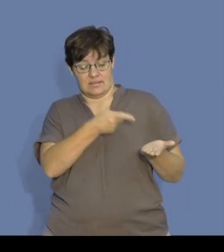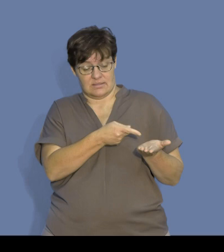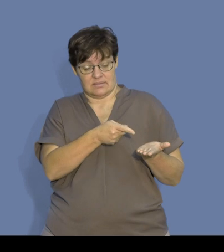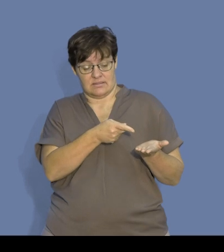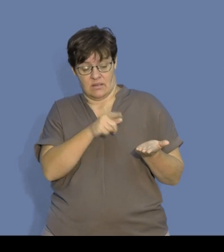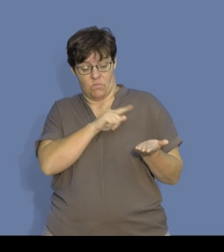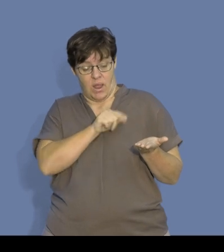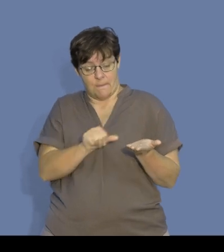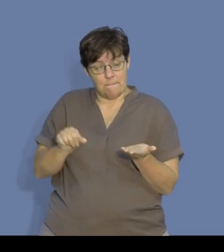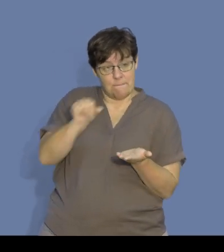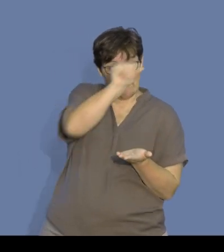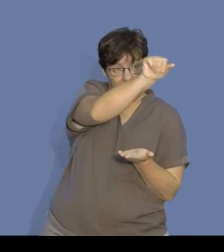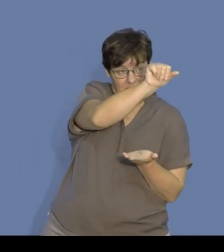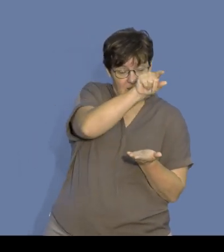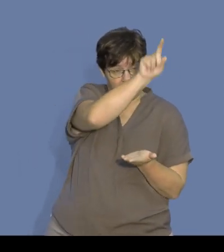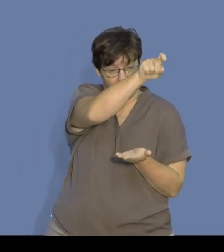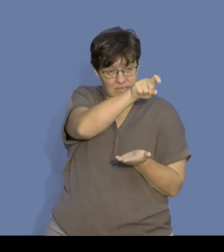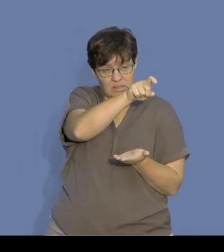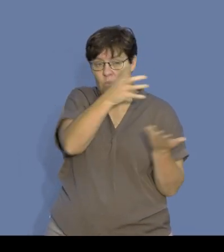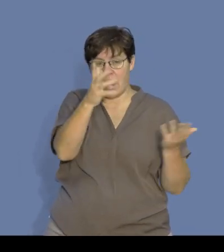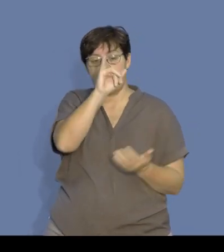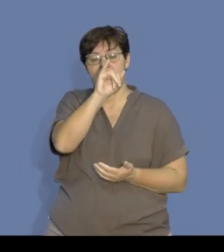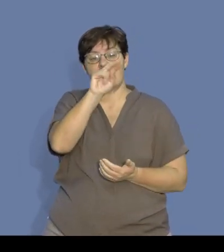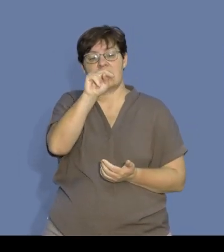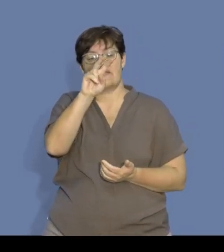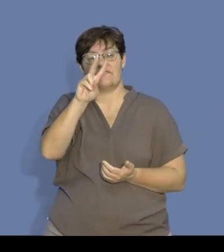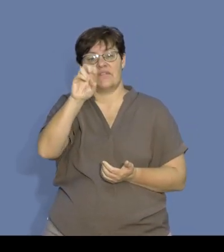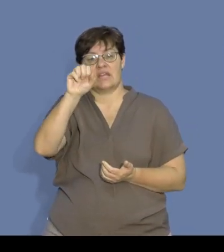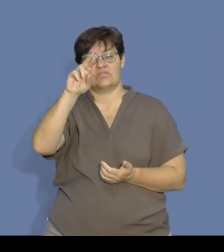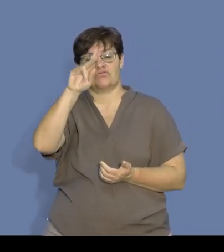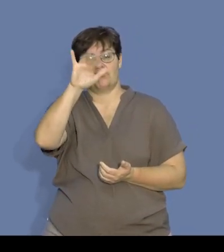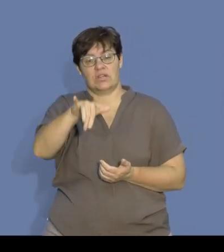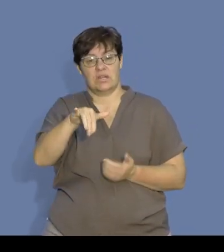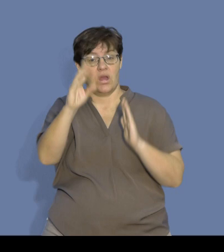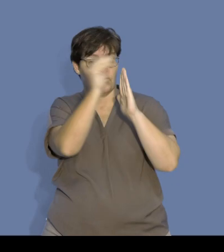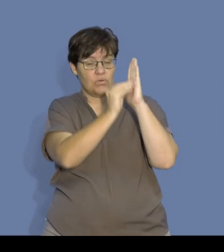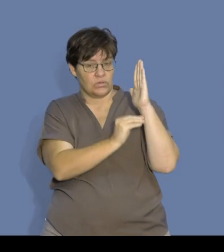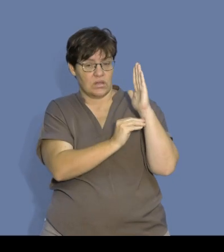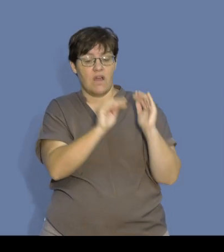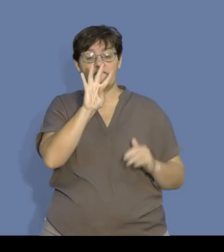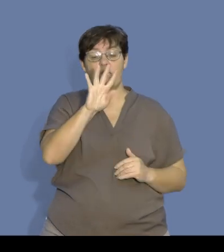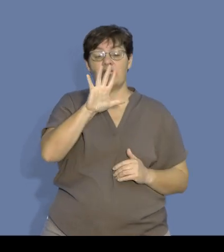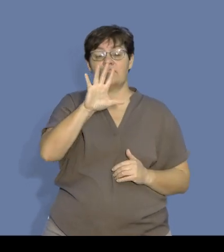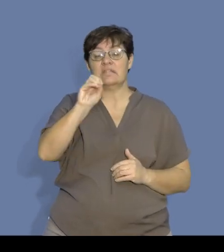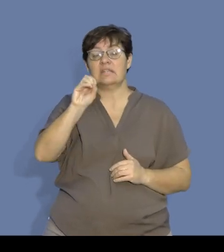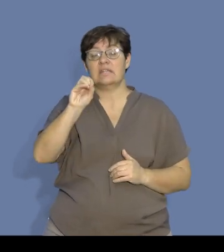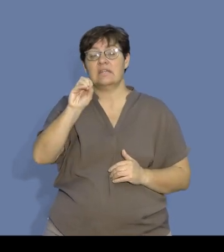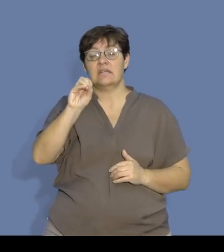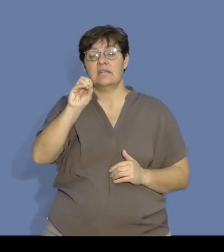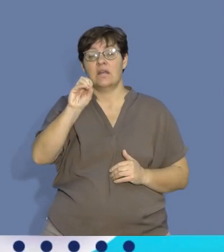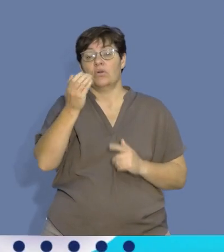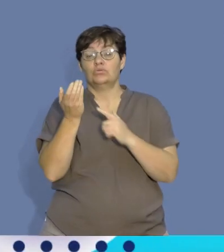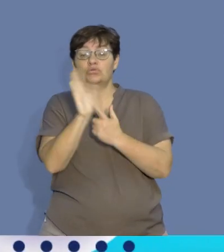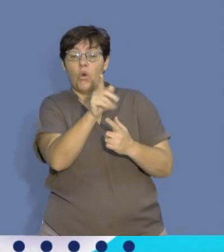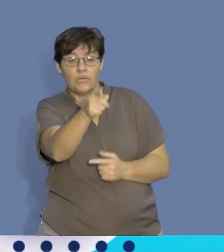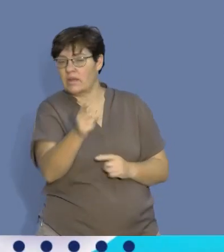be reversed, in your inventory note, you are not going to show the 450 Rand.